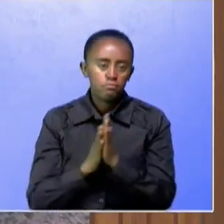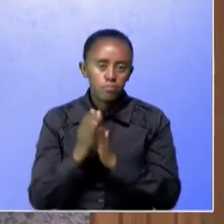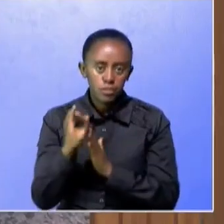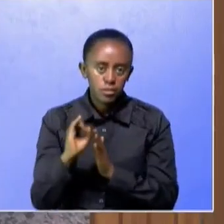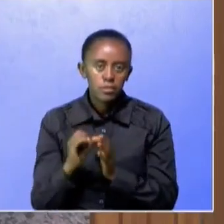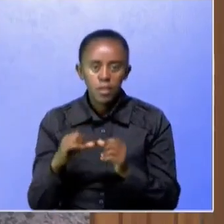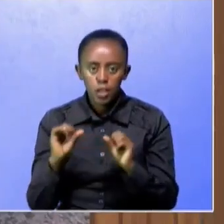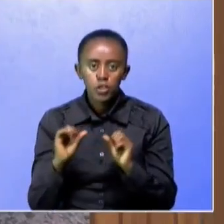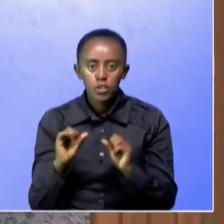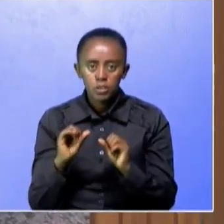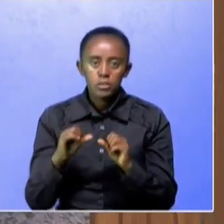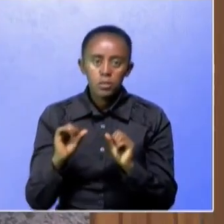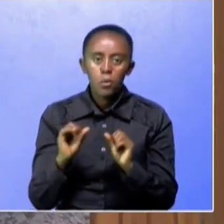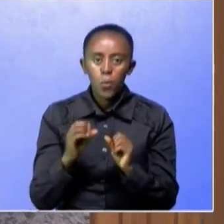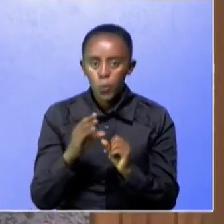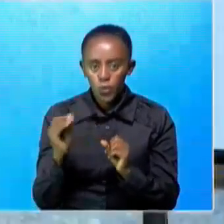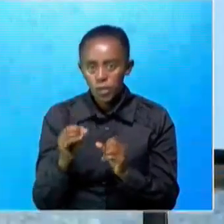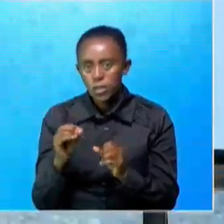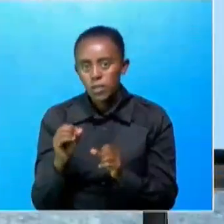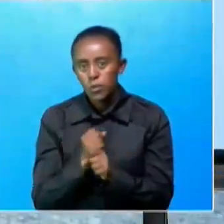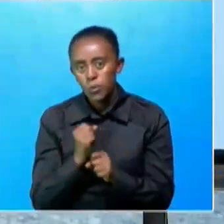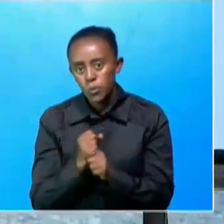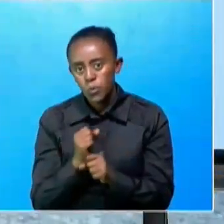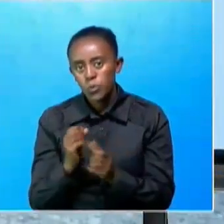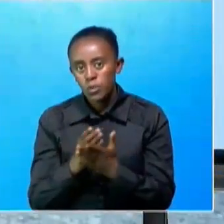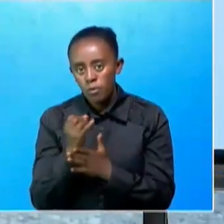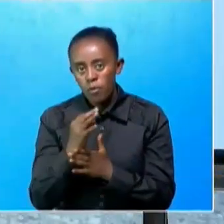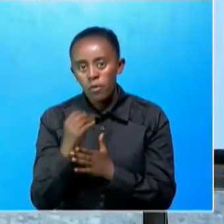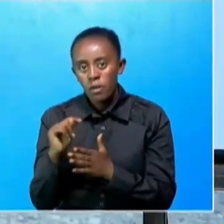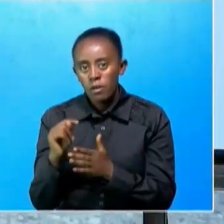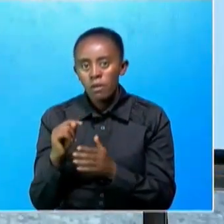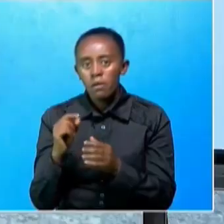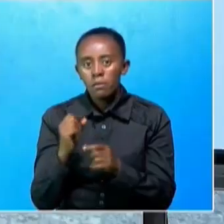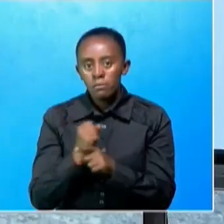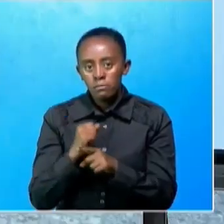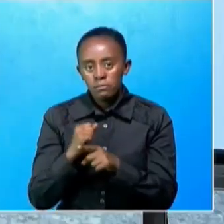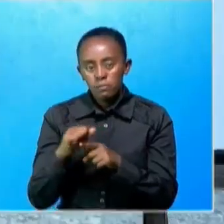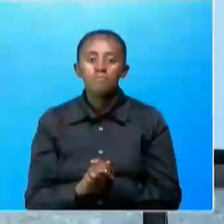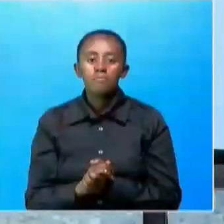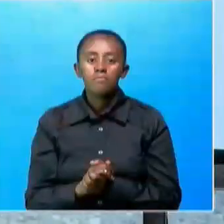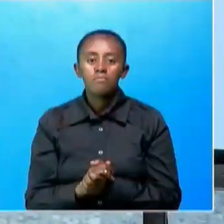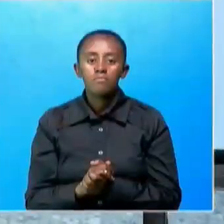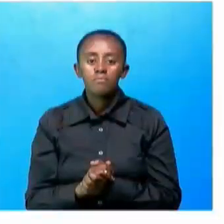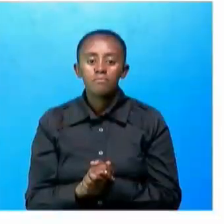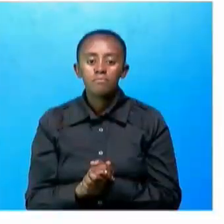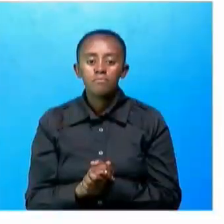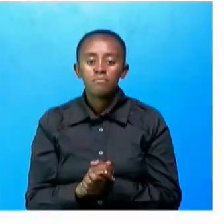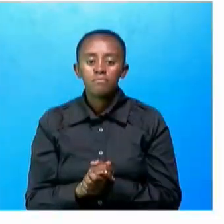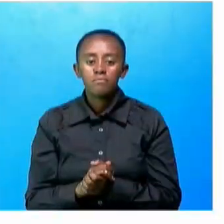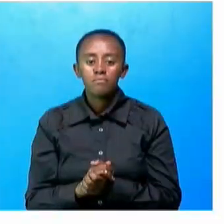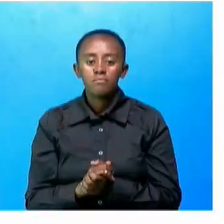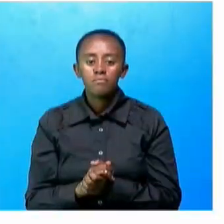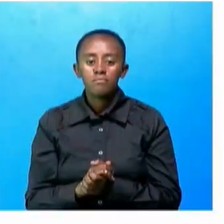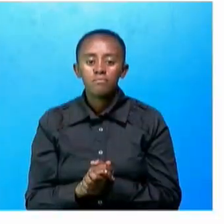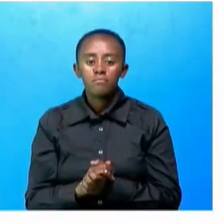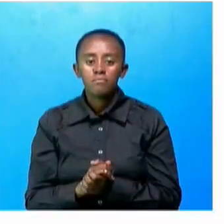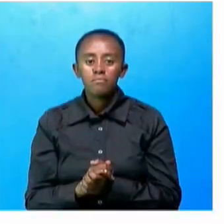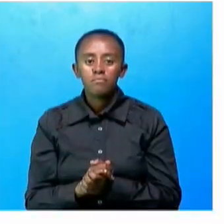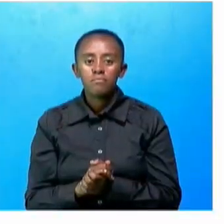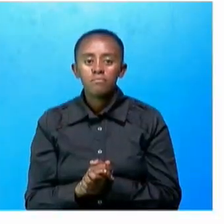go and do some of the activities regarding this one. Let's go.